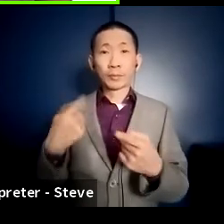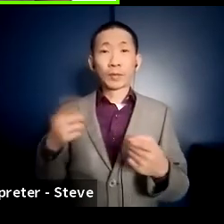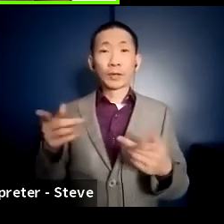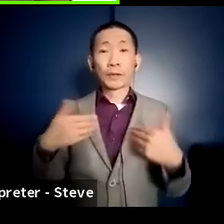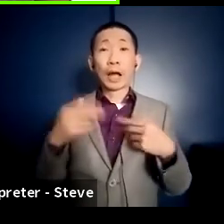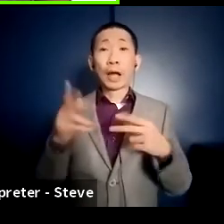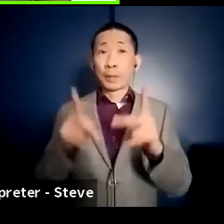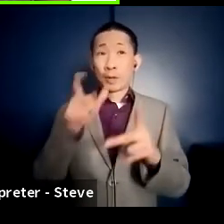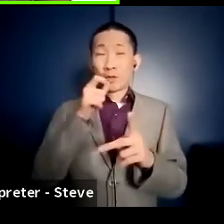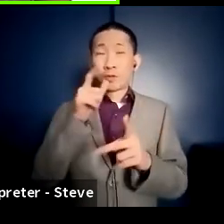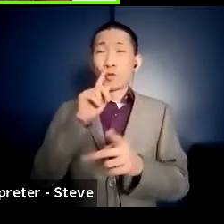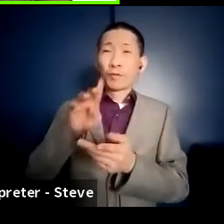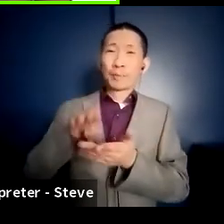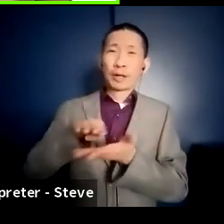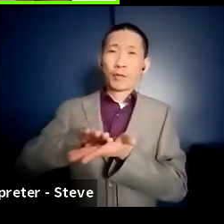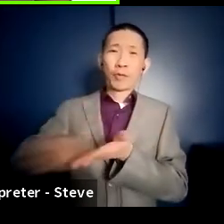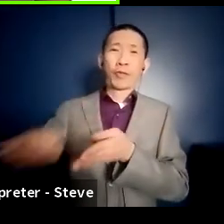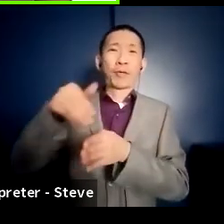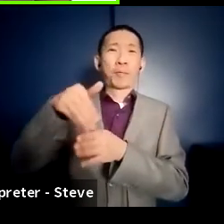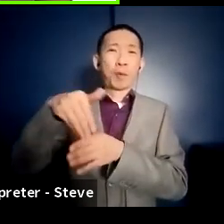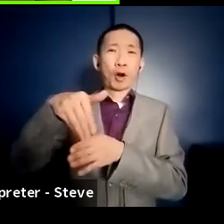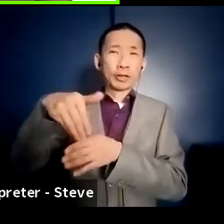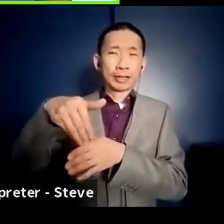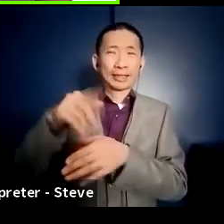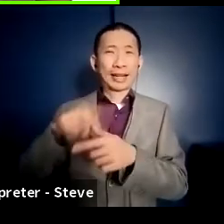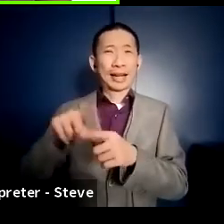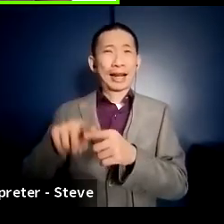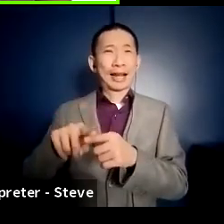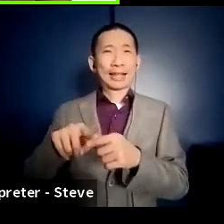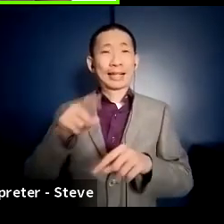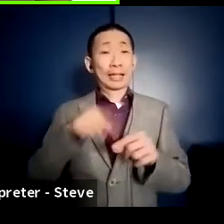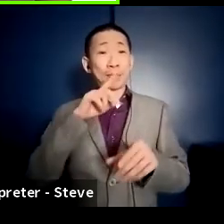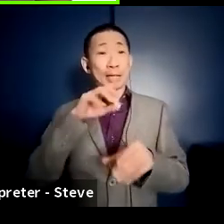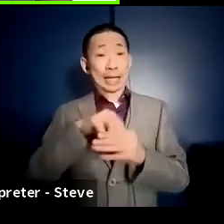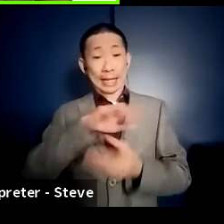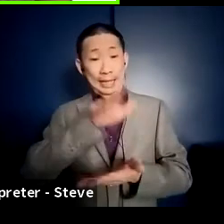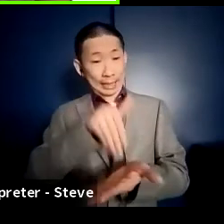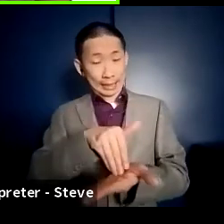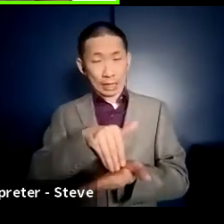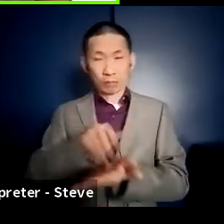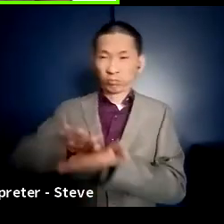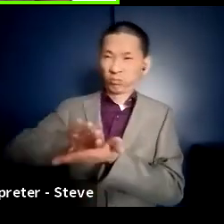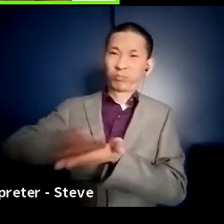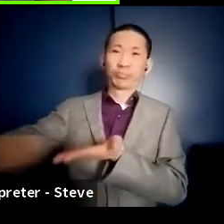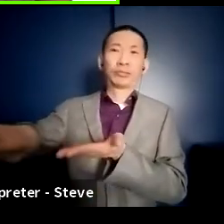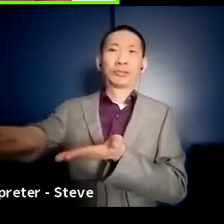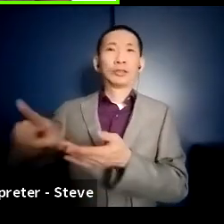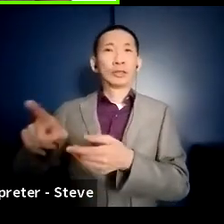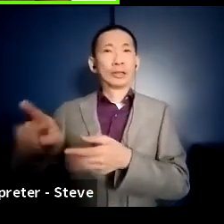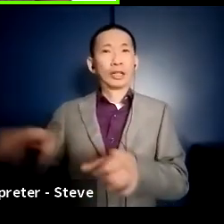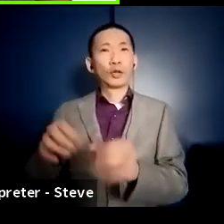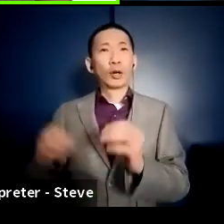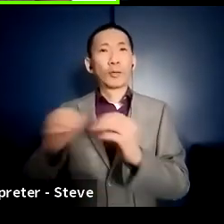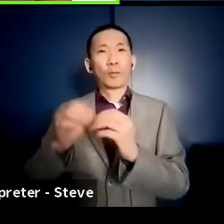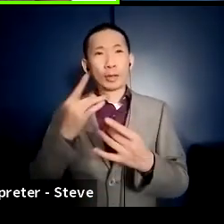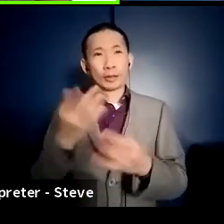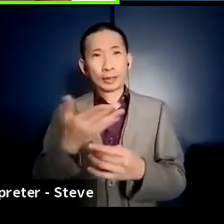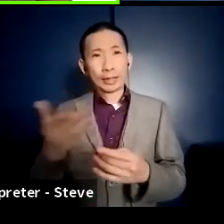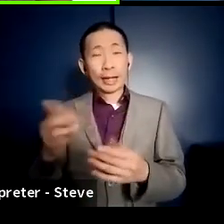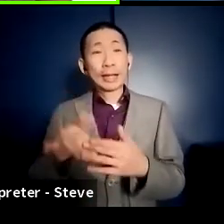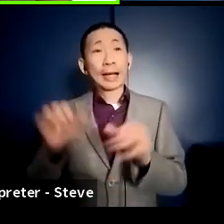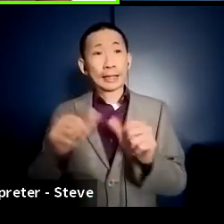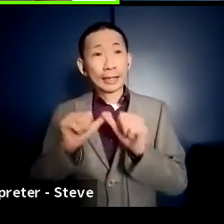been marginalized and pushed out of the center intentionally, who are doing much more interesting things that are